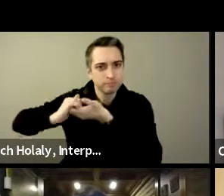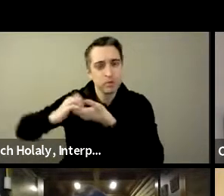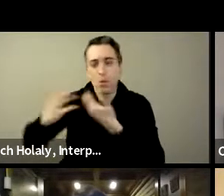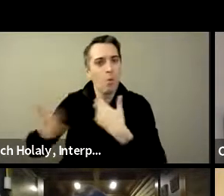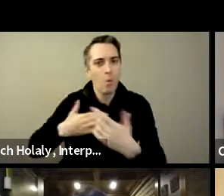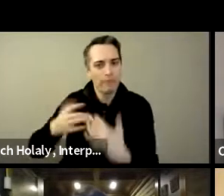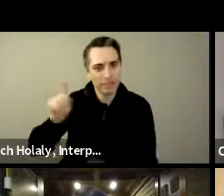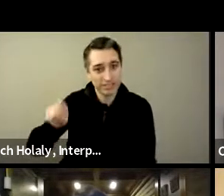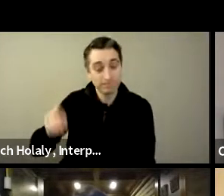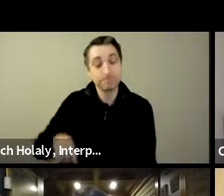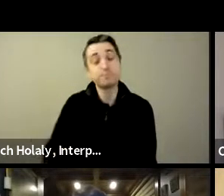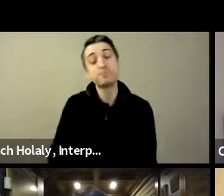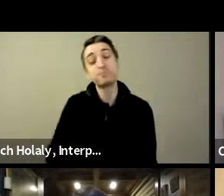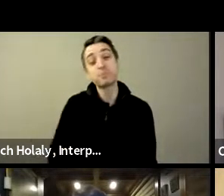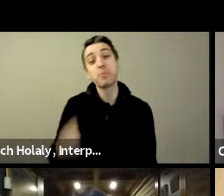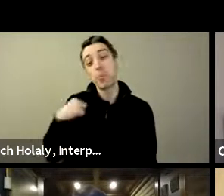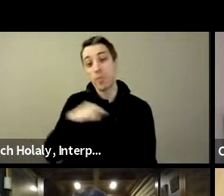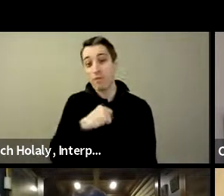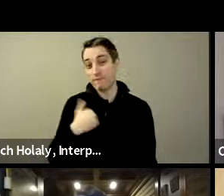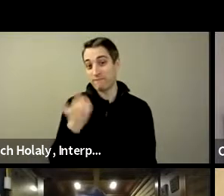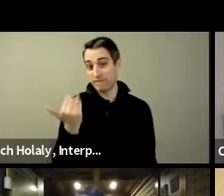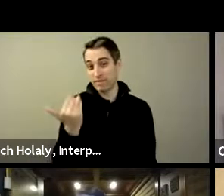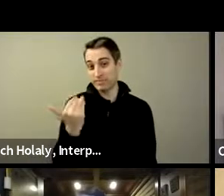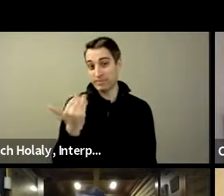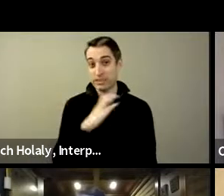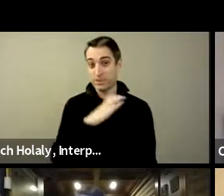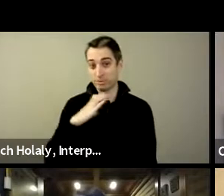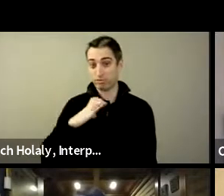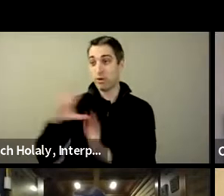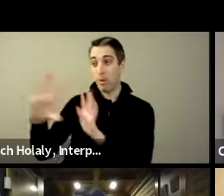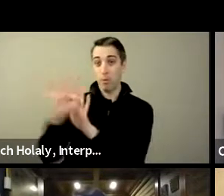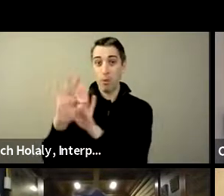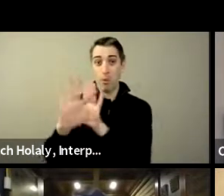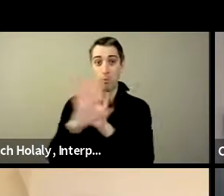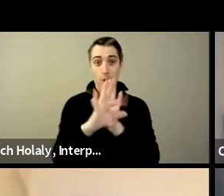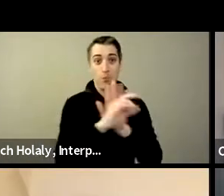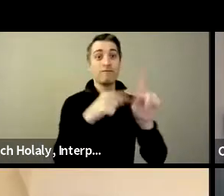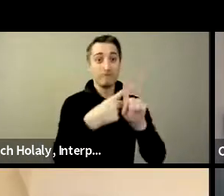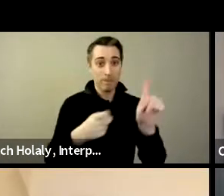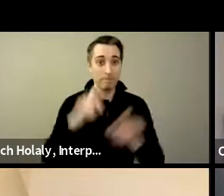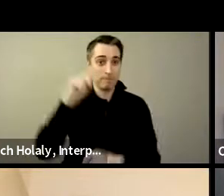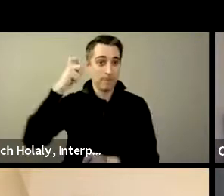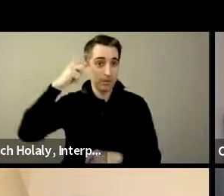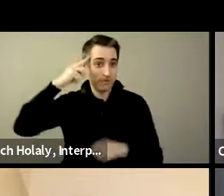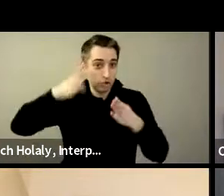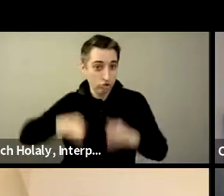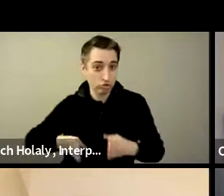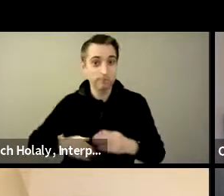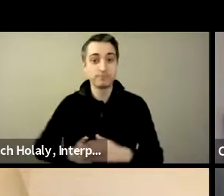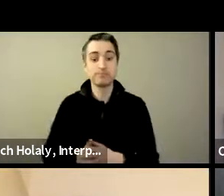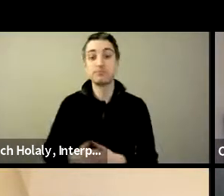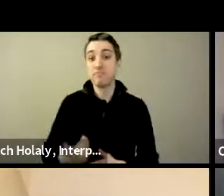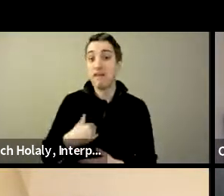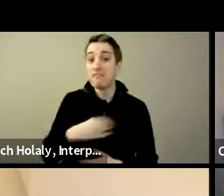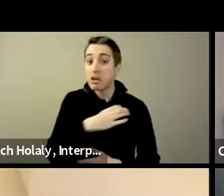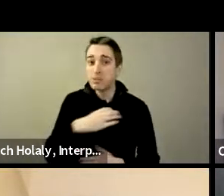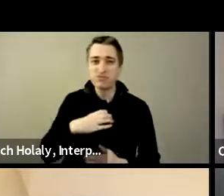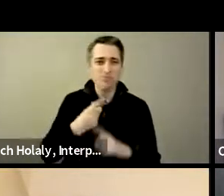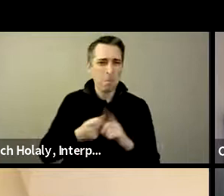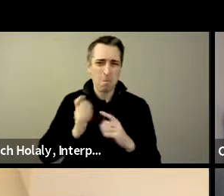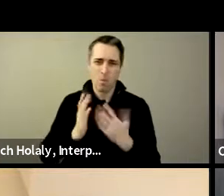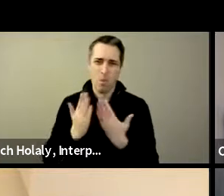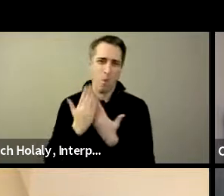have 15 commissioners that are appointed by the governor. They range from, we have commissioners from all across the